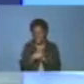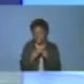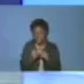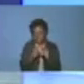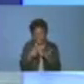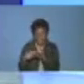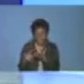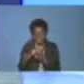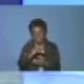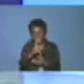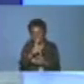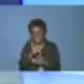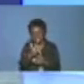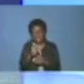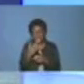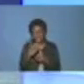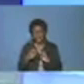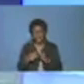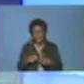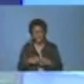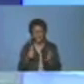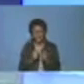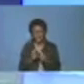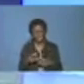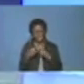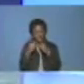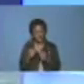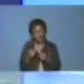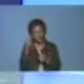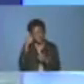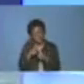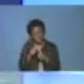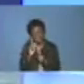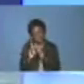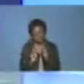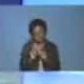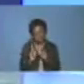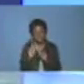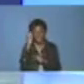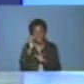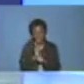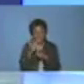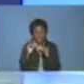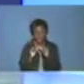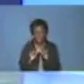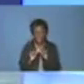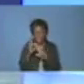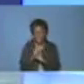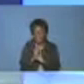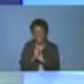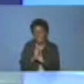offer. Public services officials remind public servants that they will still receive a public service minimum wage